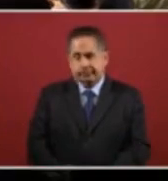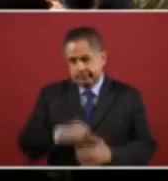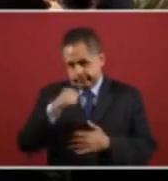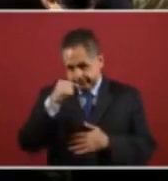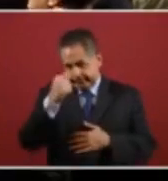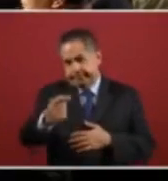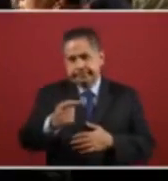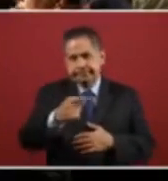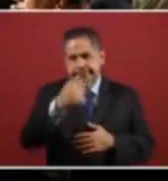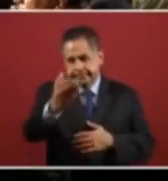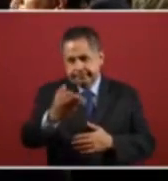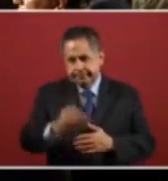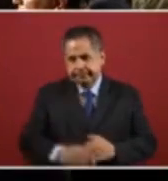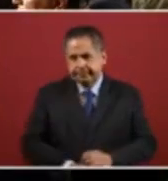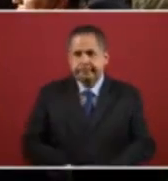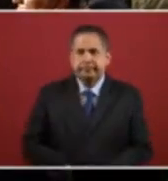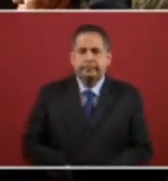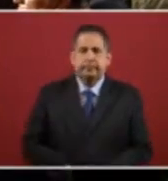So now in the back.